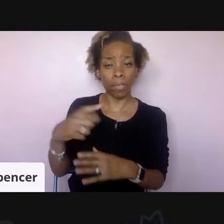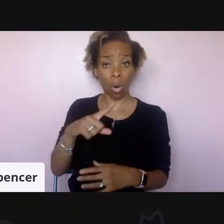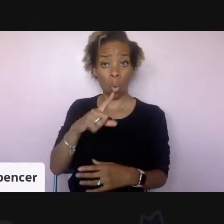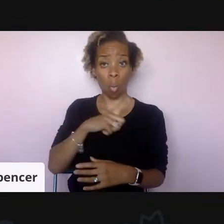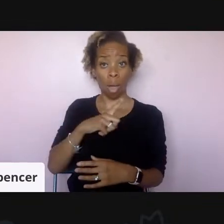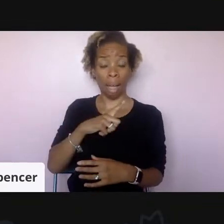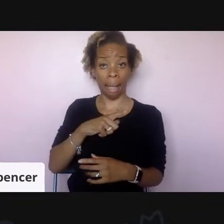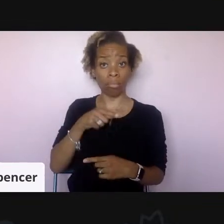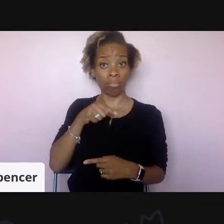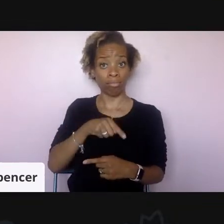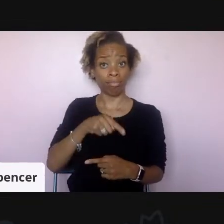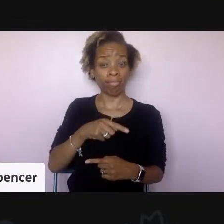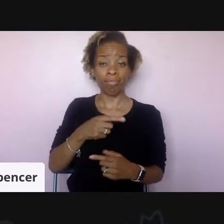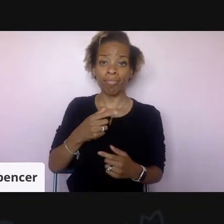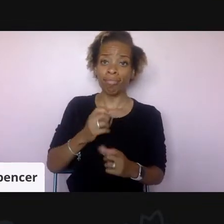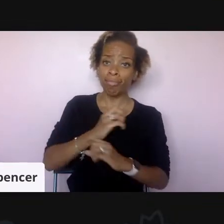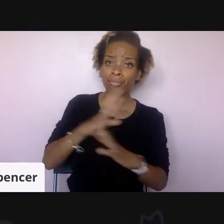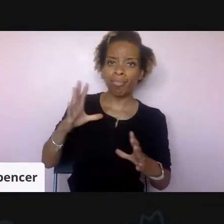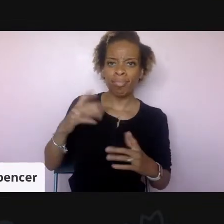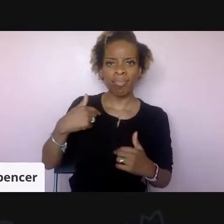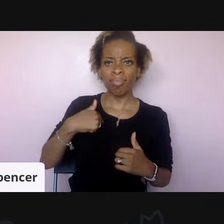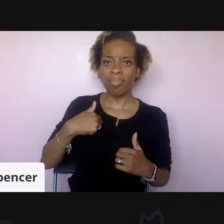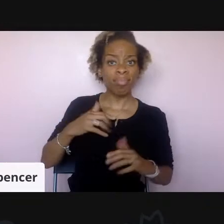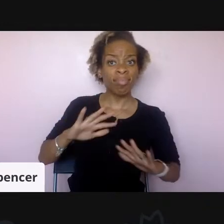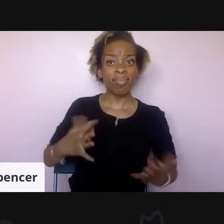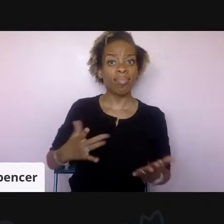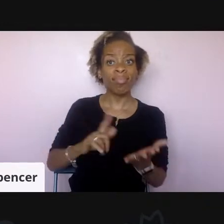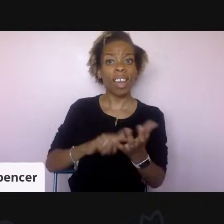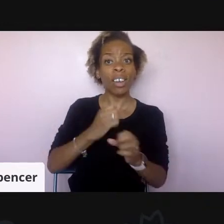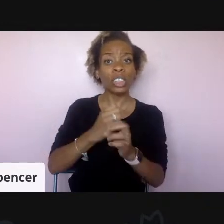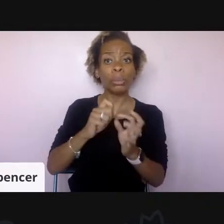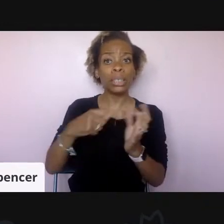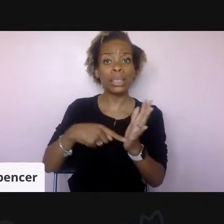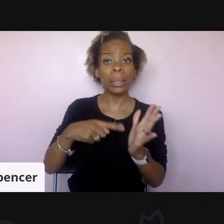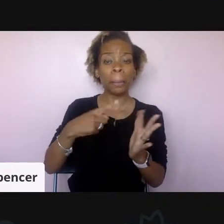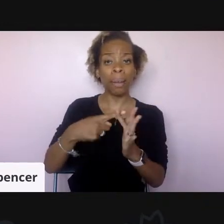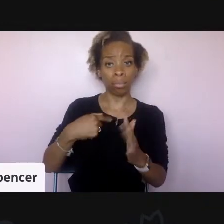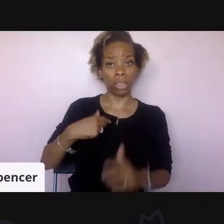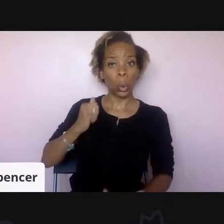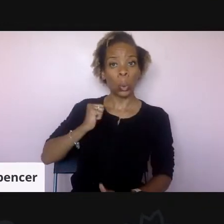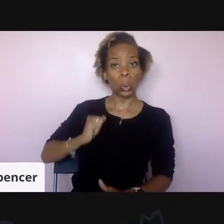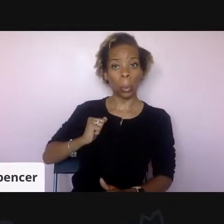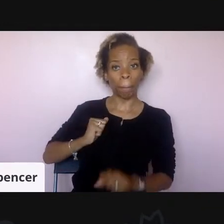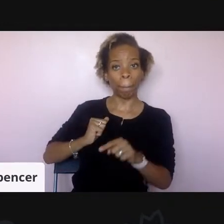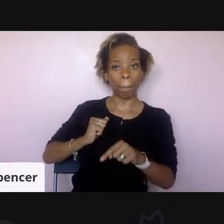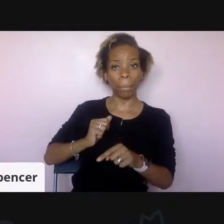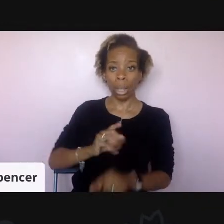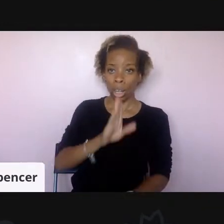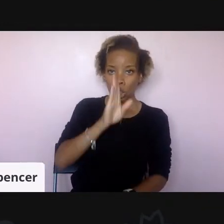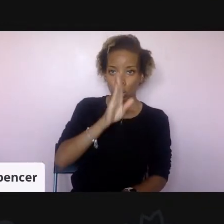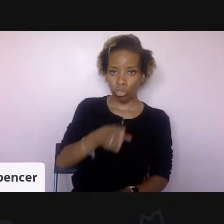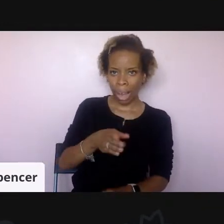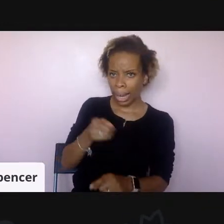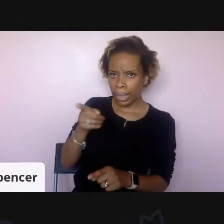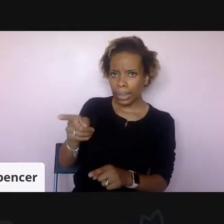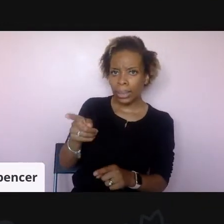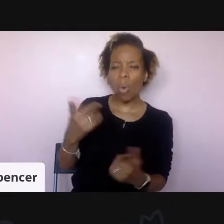of those who are not LGBT plus, straight people and cisgender